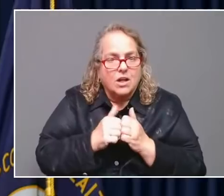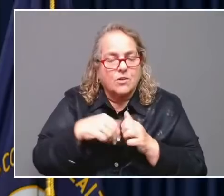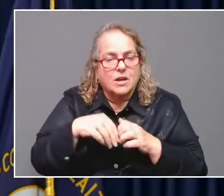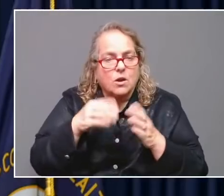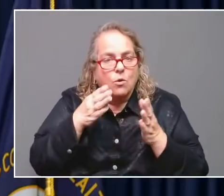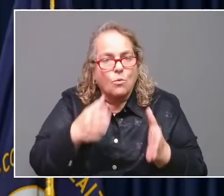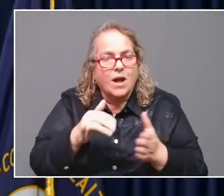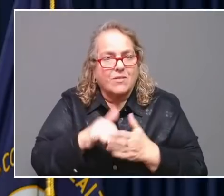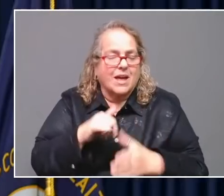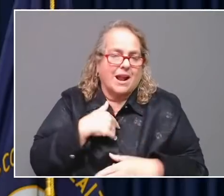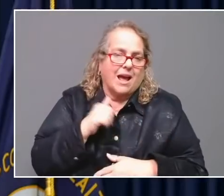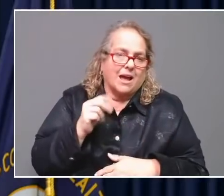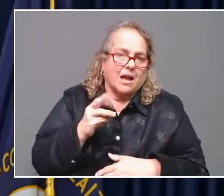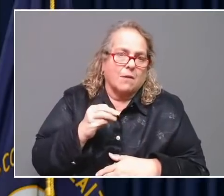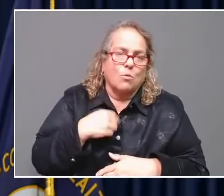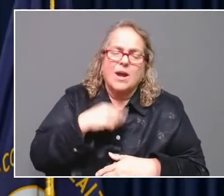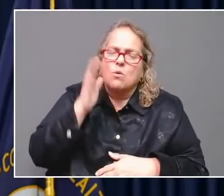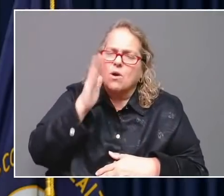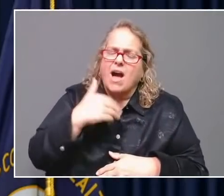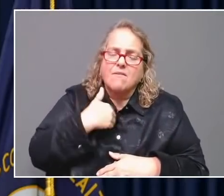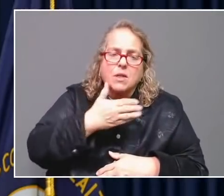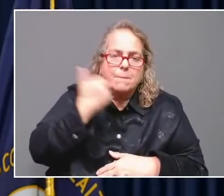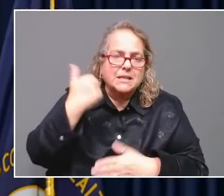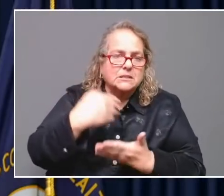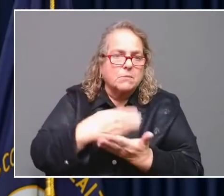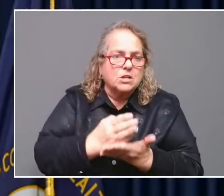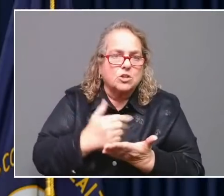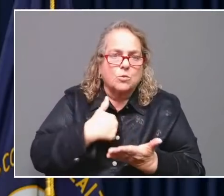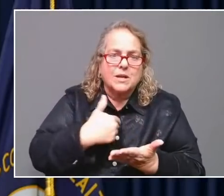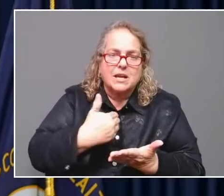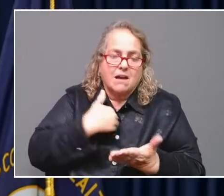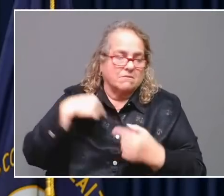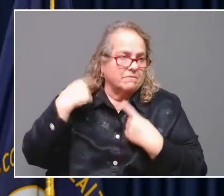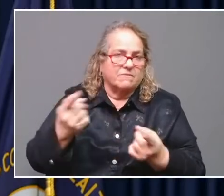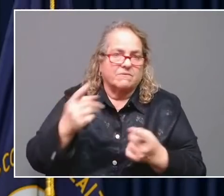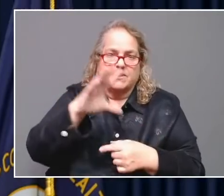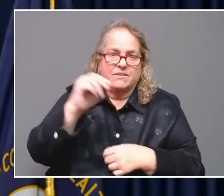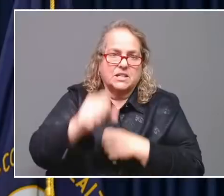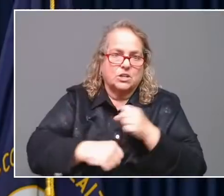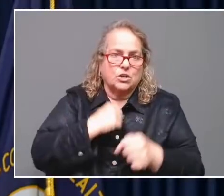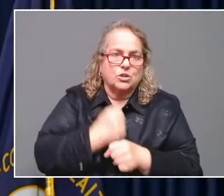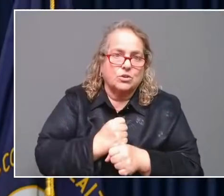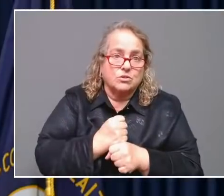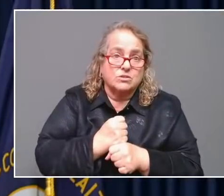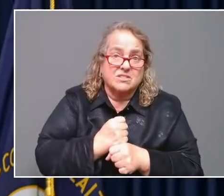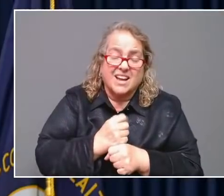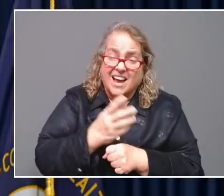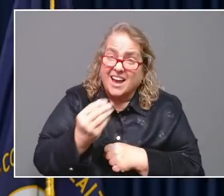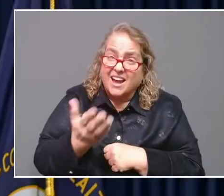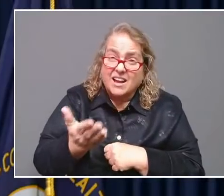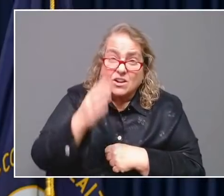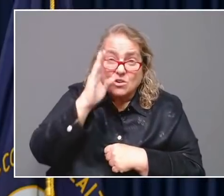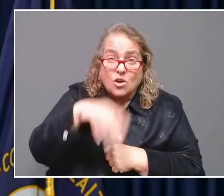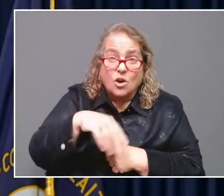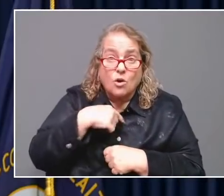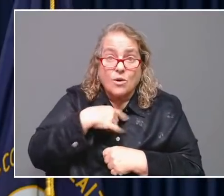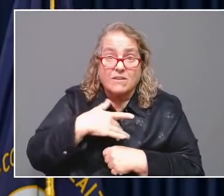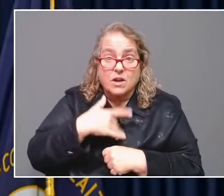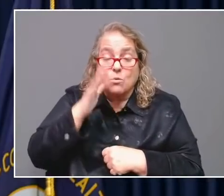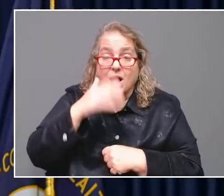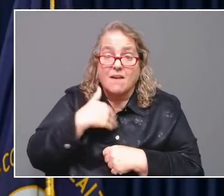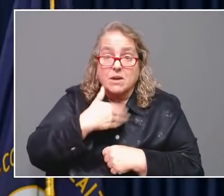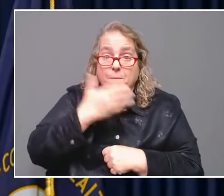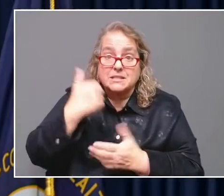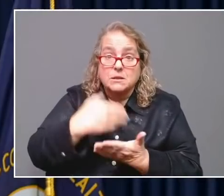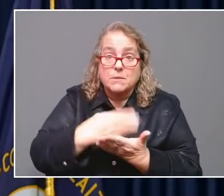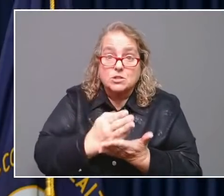We're going to have the best budget we have had in 50 years. And don't we believe, if we're going to have the best budget we have in 50 years, that the